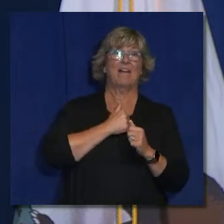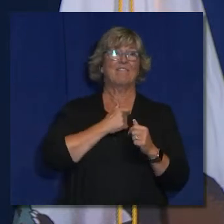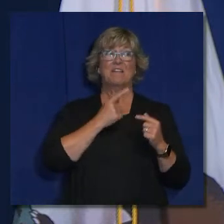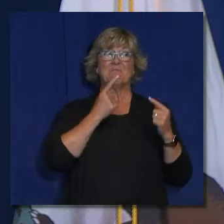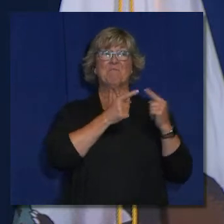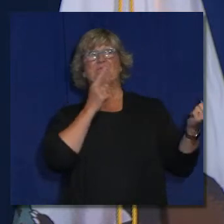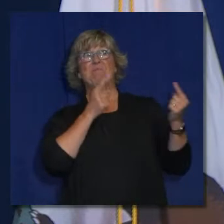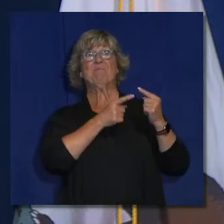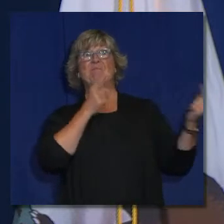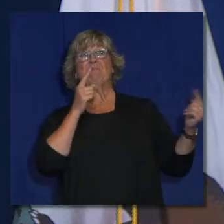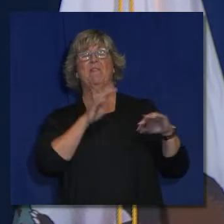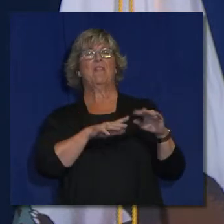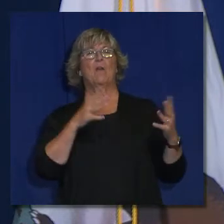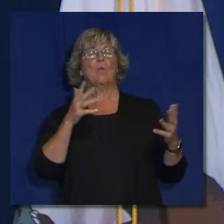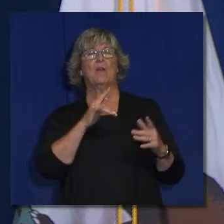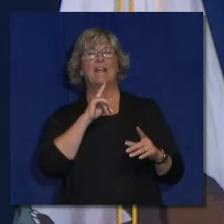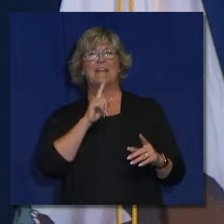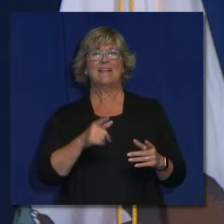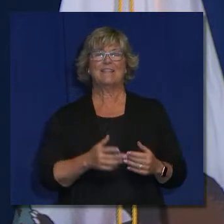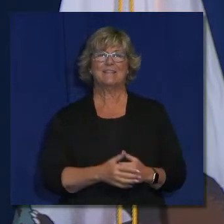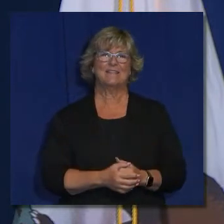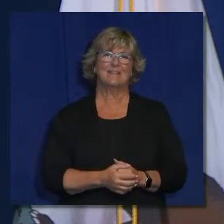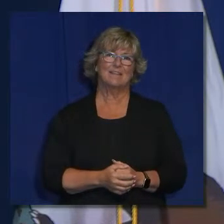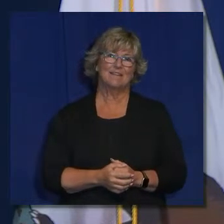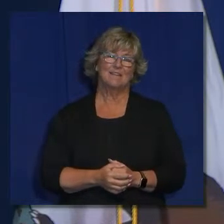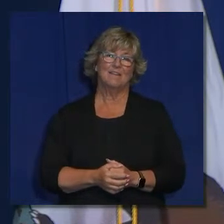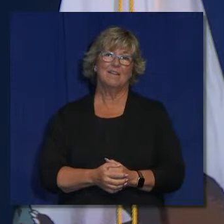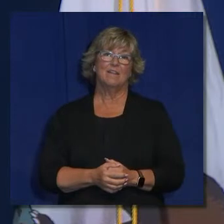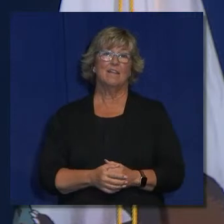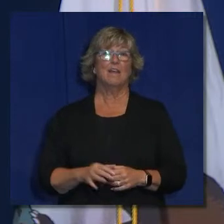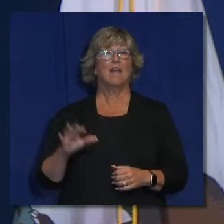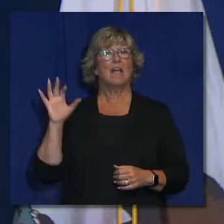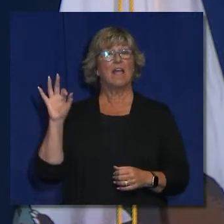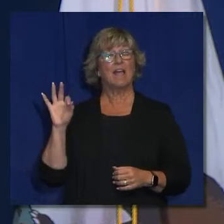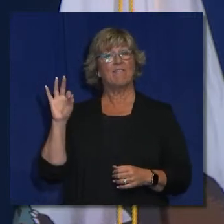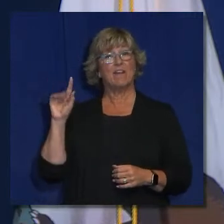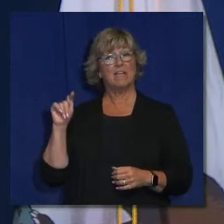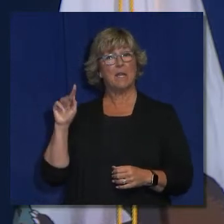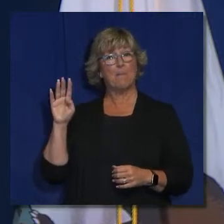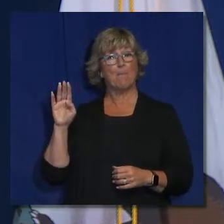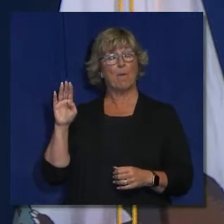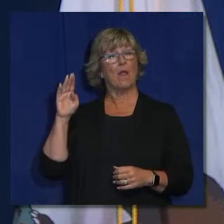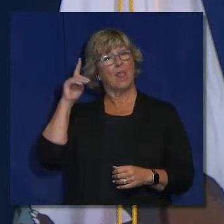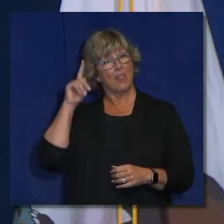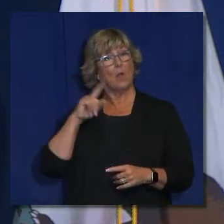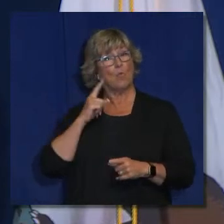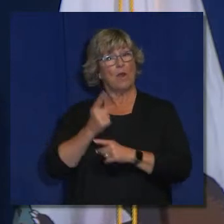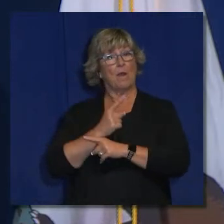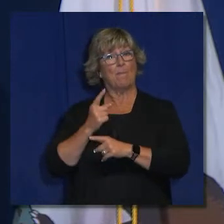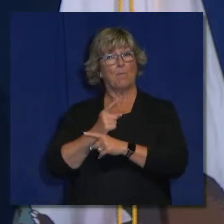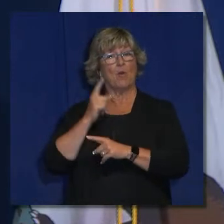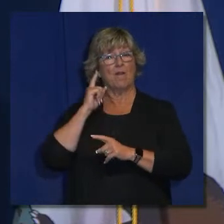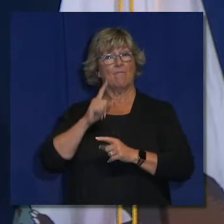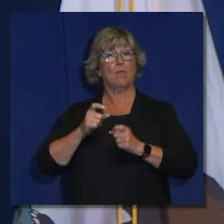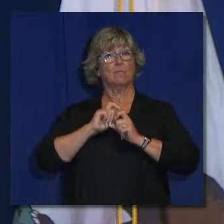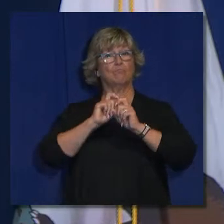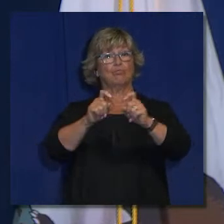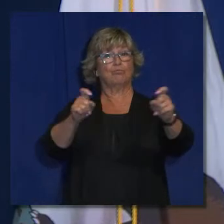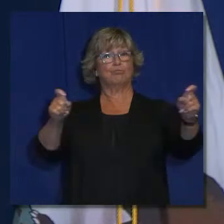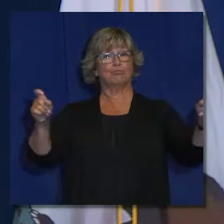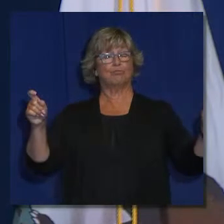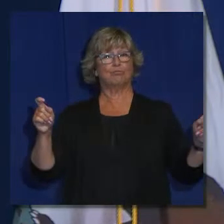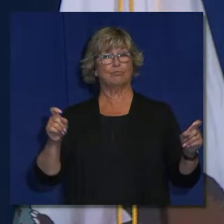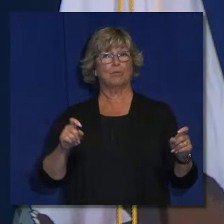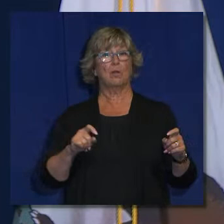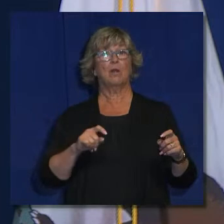differences, not what the actual differences are. The FTB, we thought was appropriate for the Golden State Stimulus 1 and